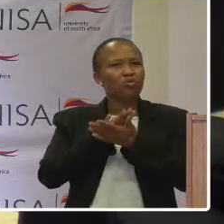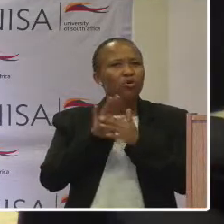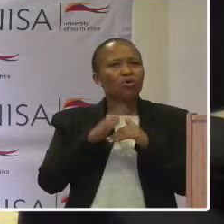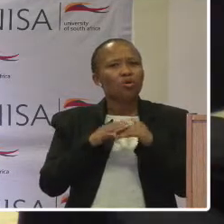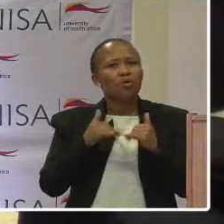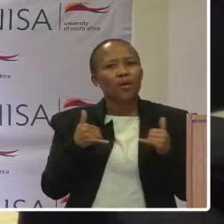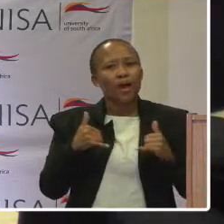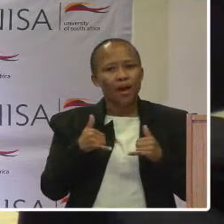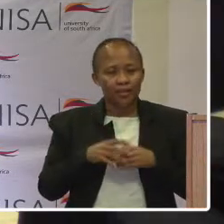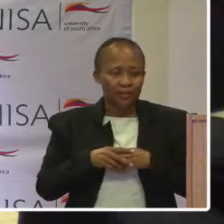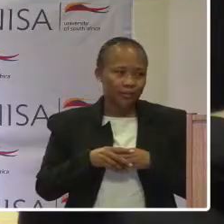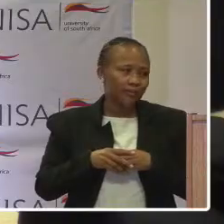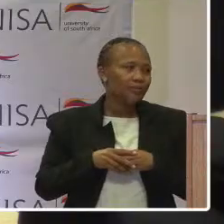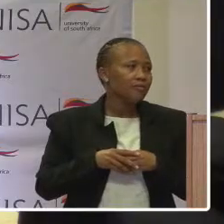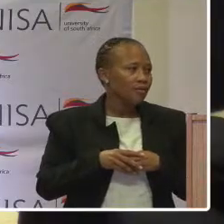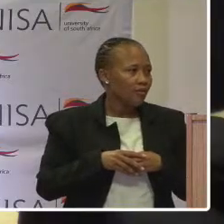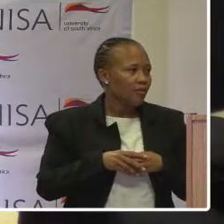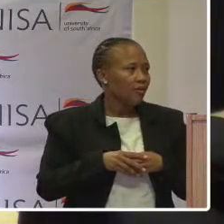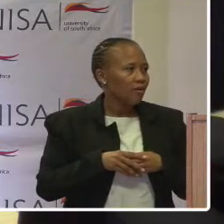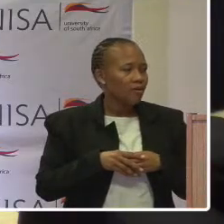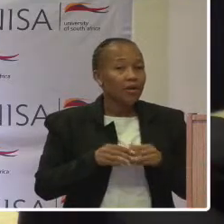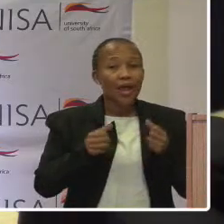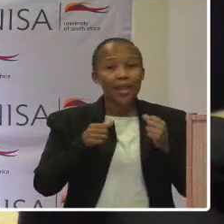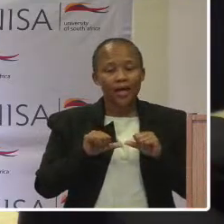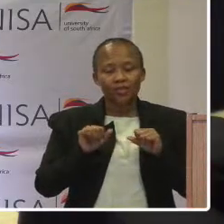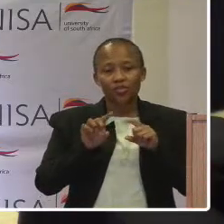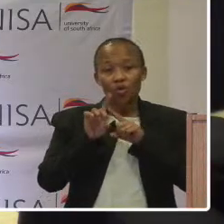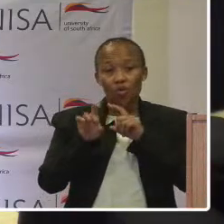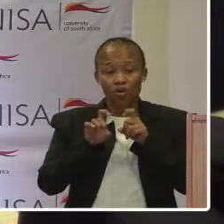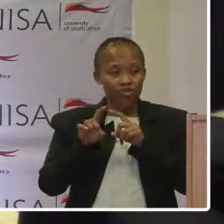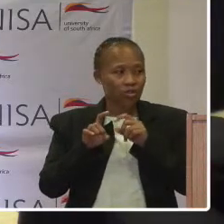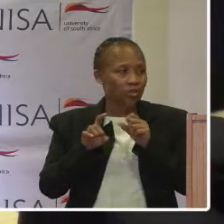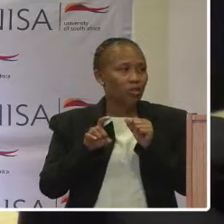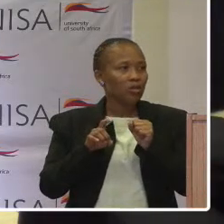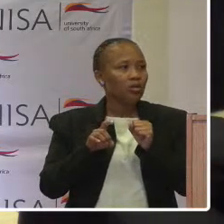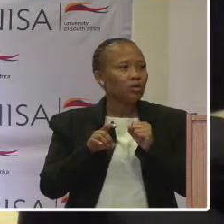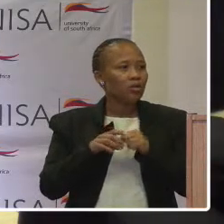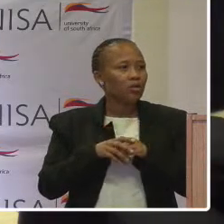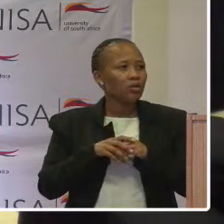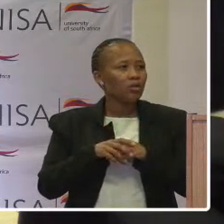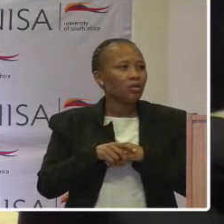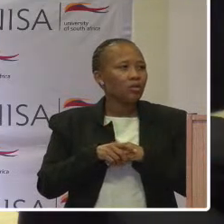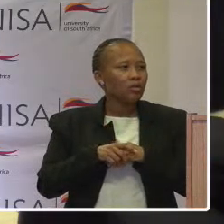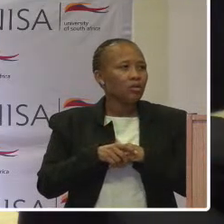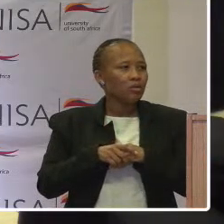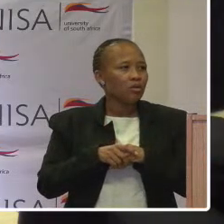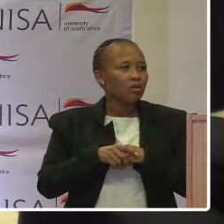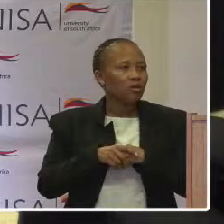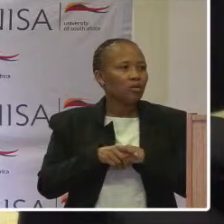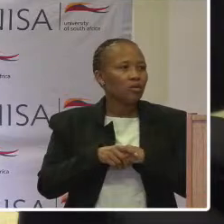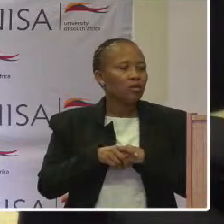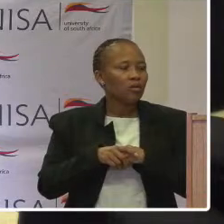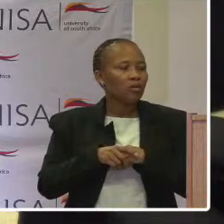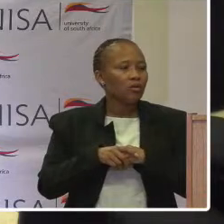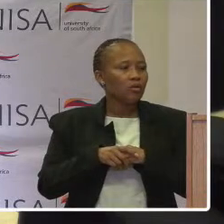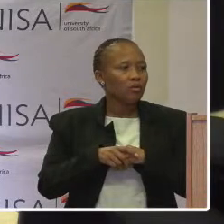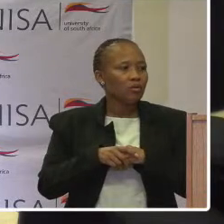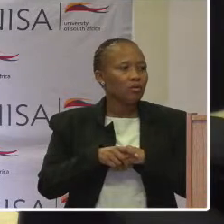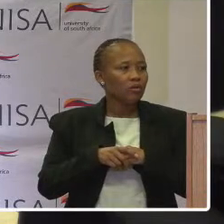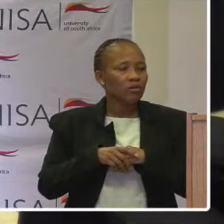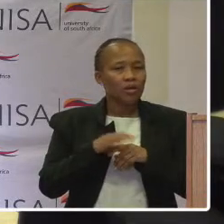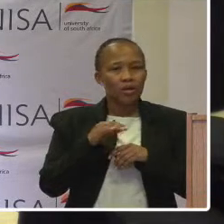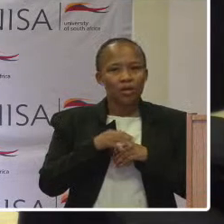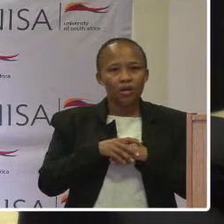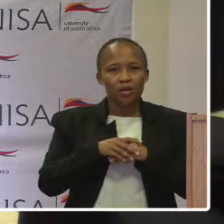Okay, next question. Next question. I'm going to ask two, sorry, but you can answer the next one. What is innovation?